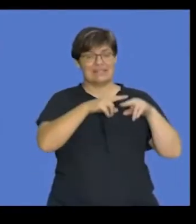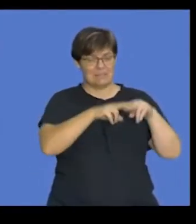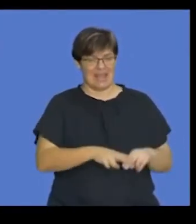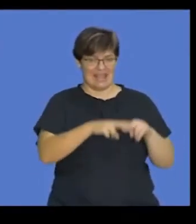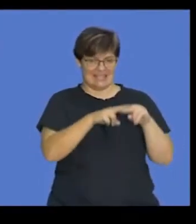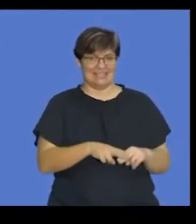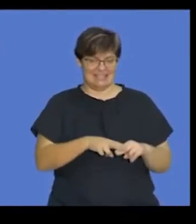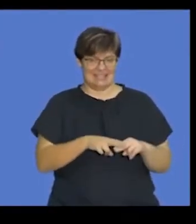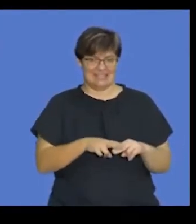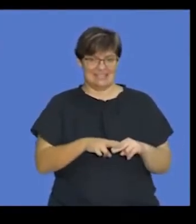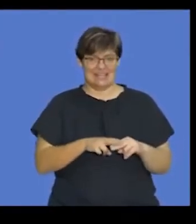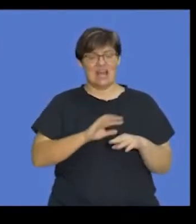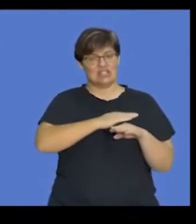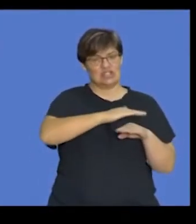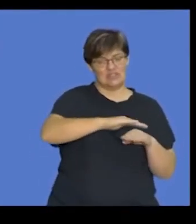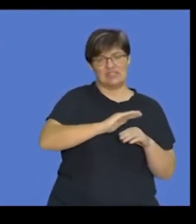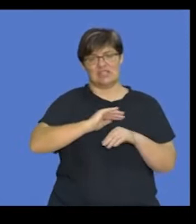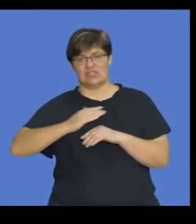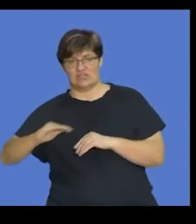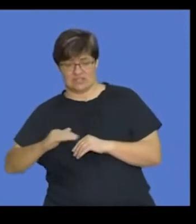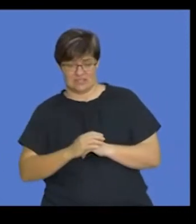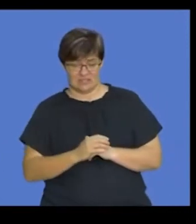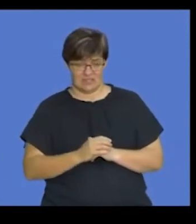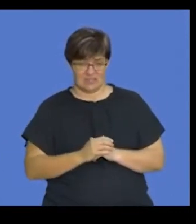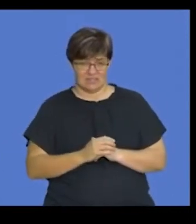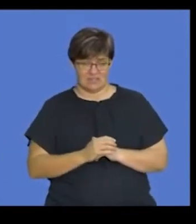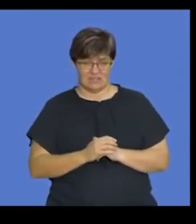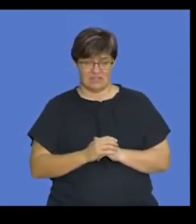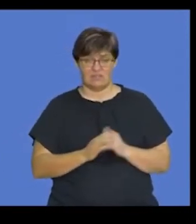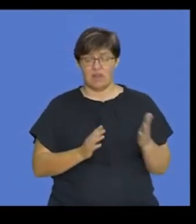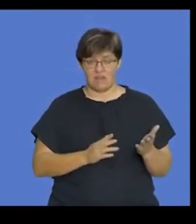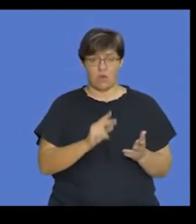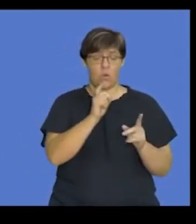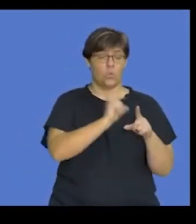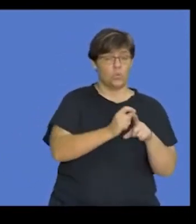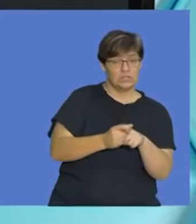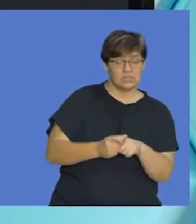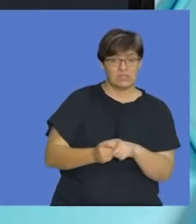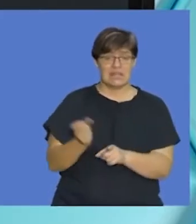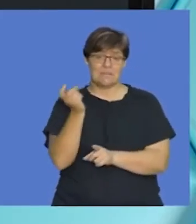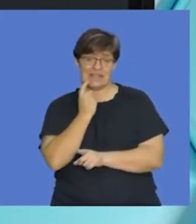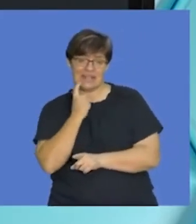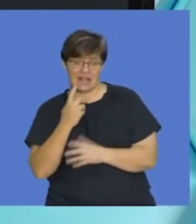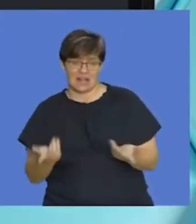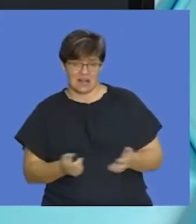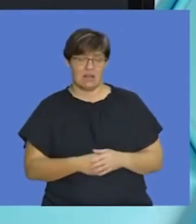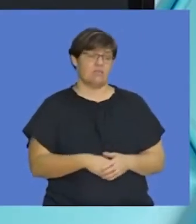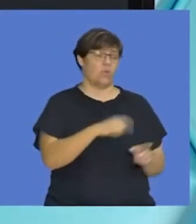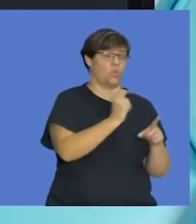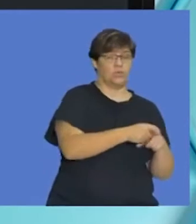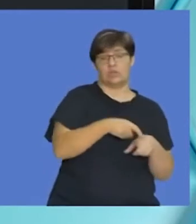it is dependent on the type of surfaces. Whether we have wood on